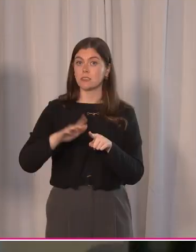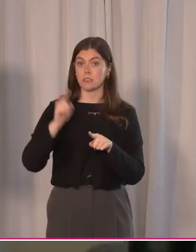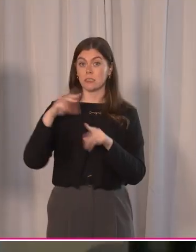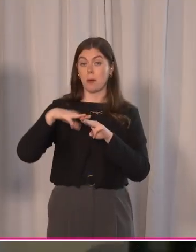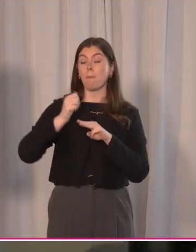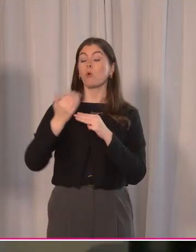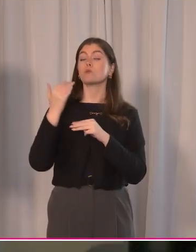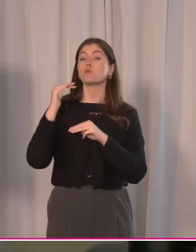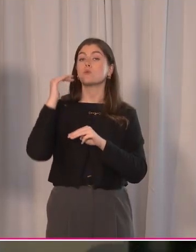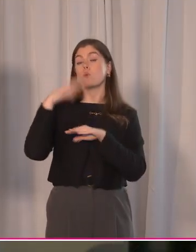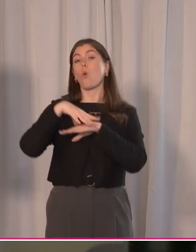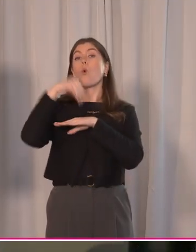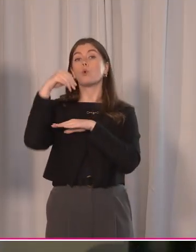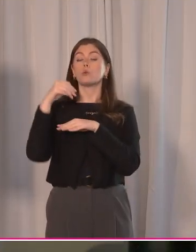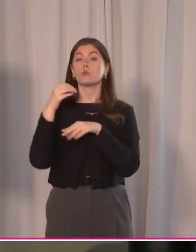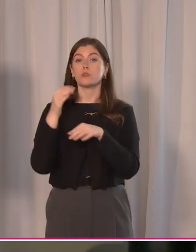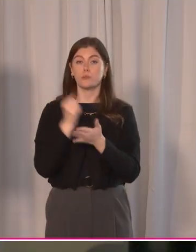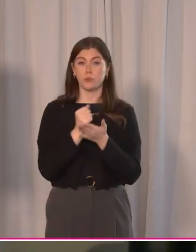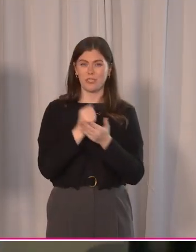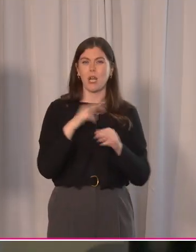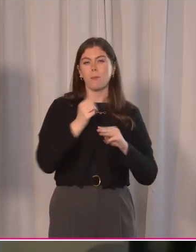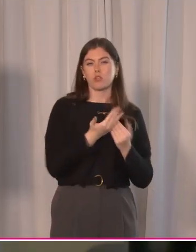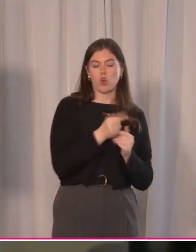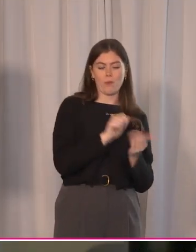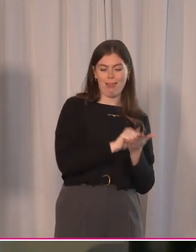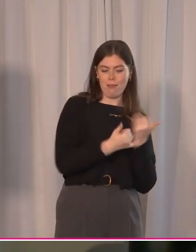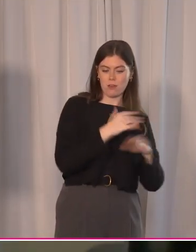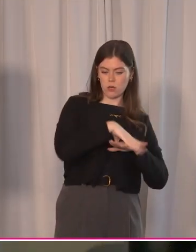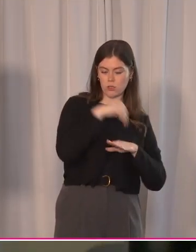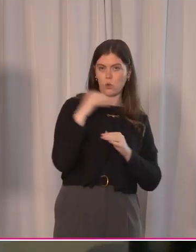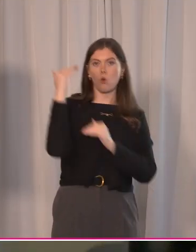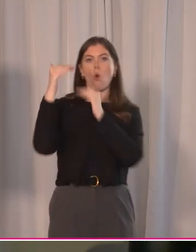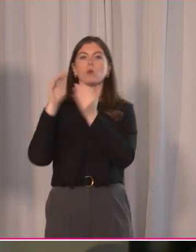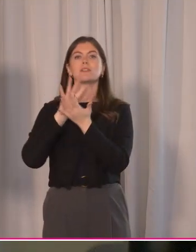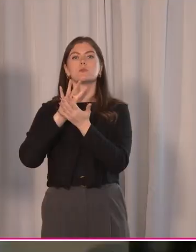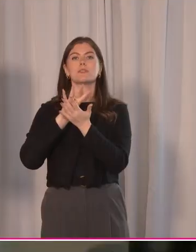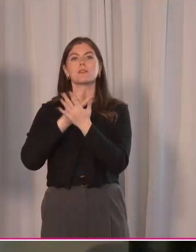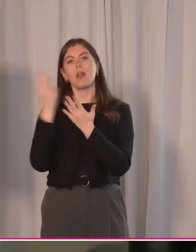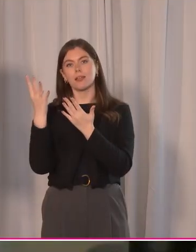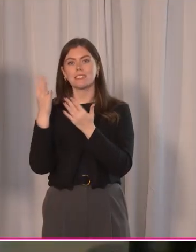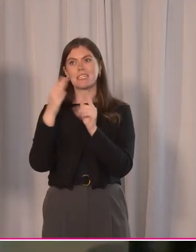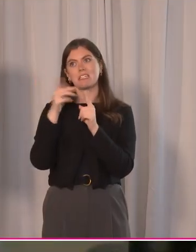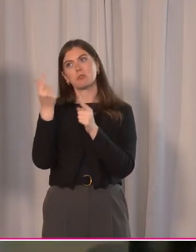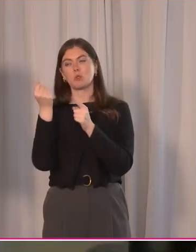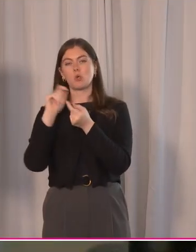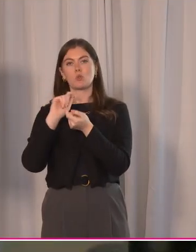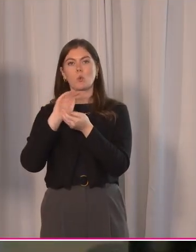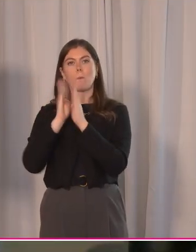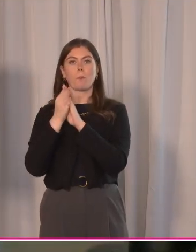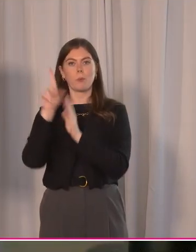pupil who participate, the youngest pupil was 11, the oldest pupil was 19 going on 20, and